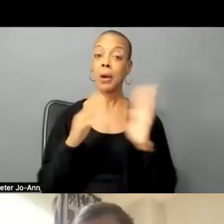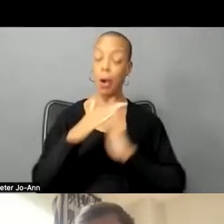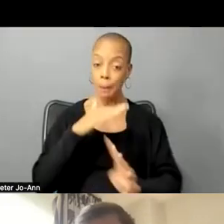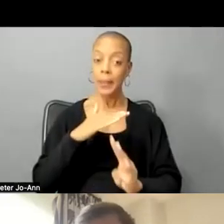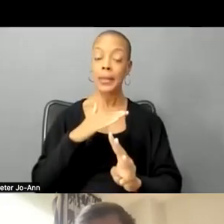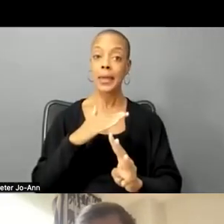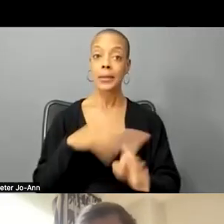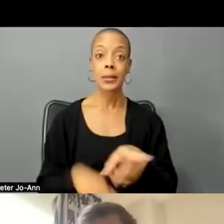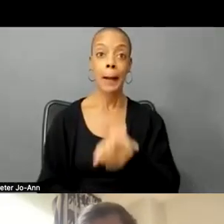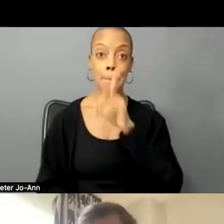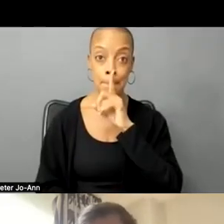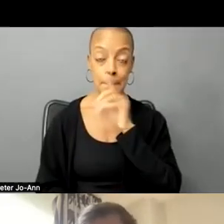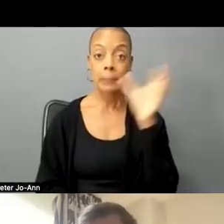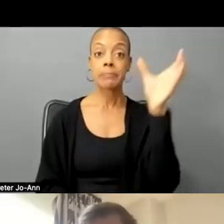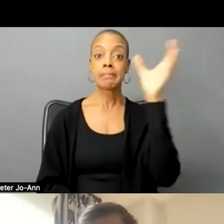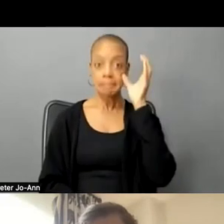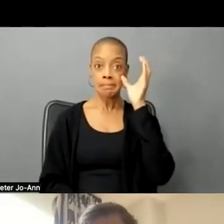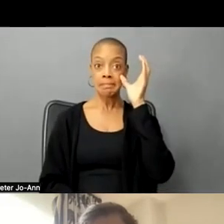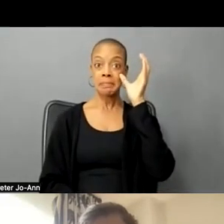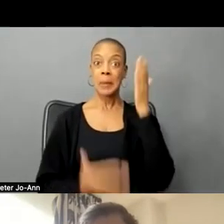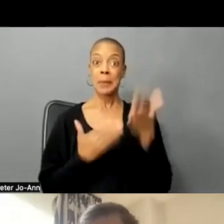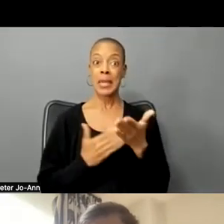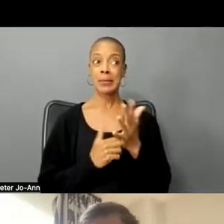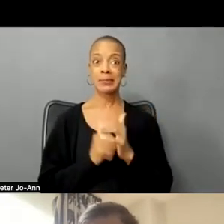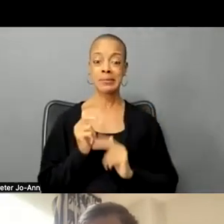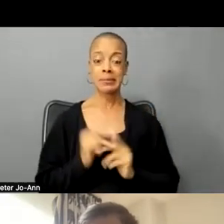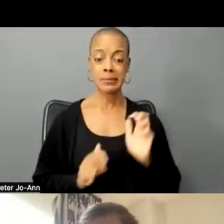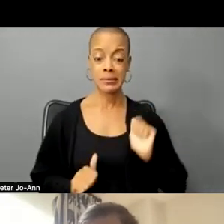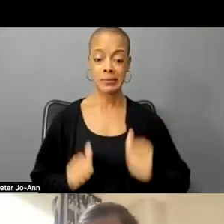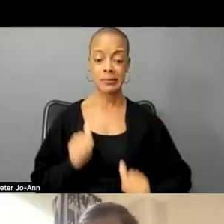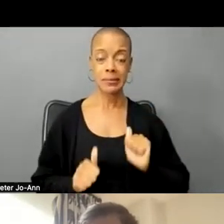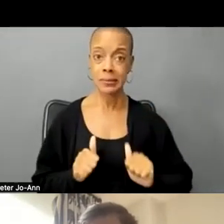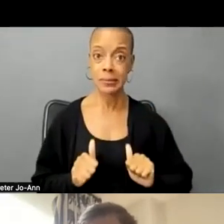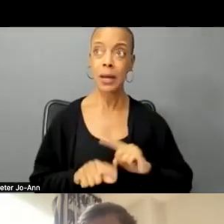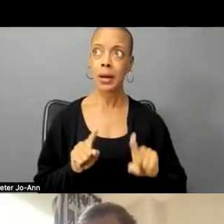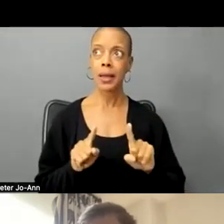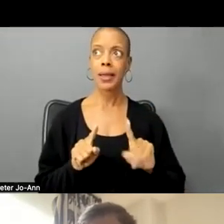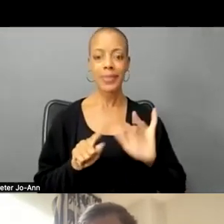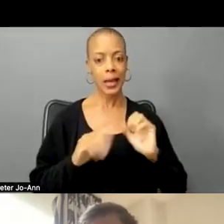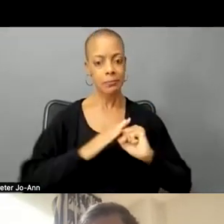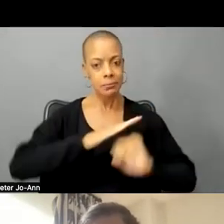and being uncomfortable, but that's how we build a foundation.